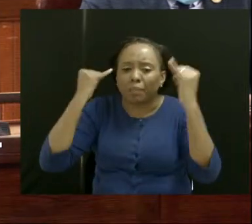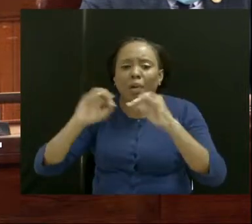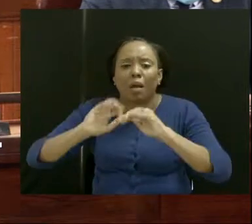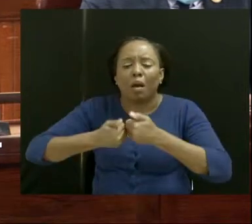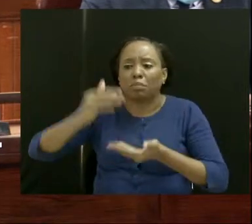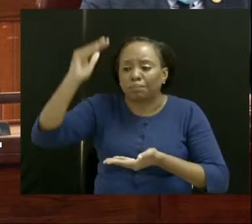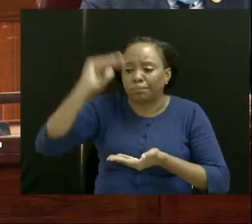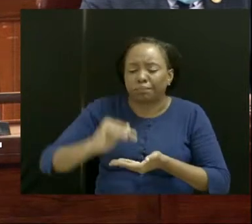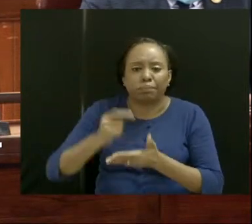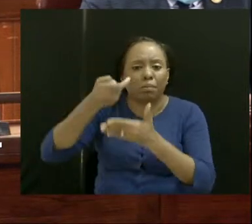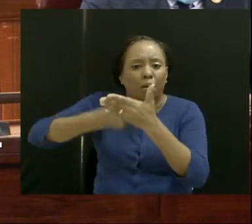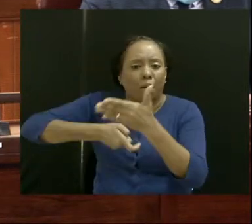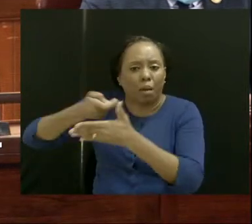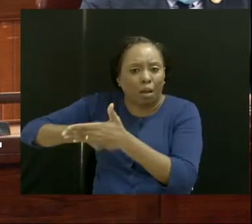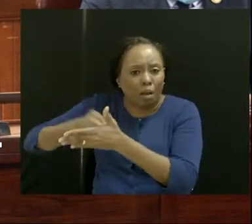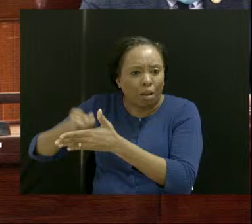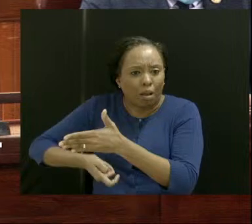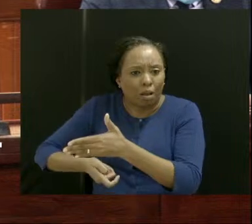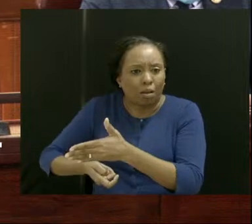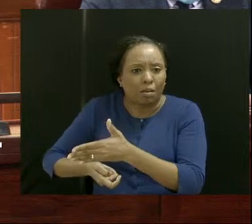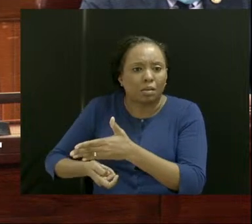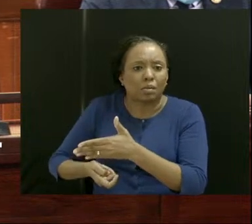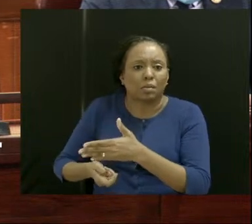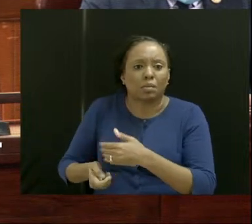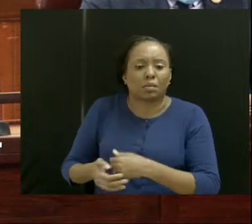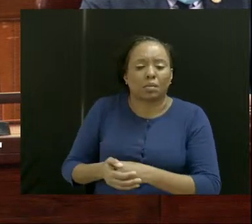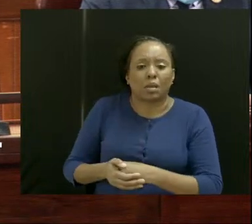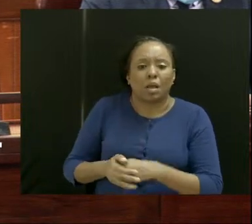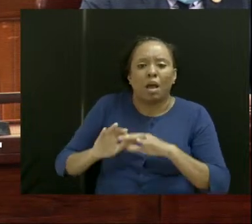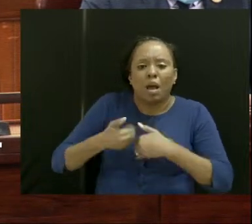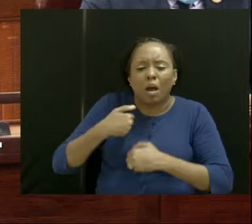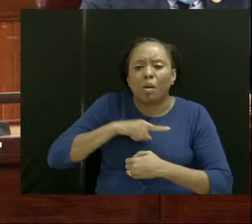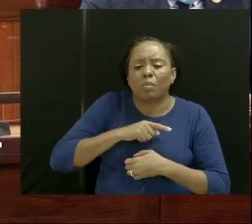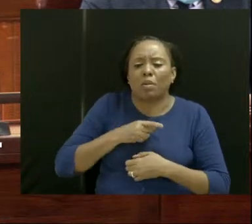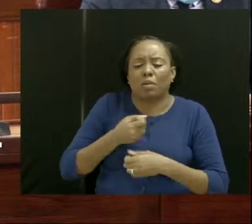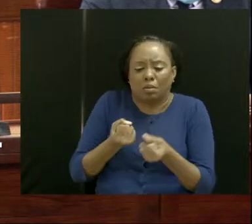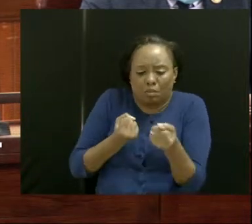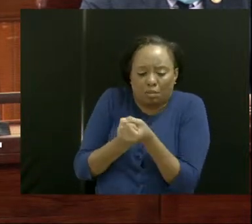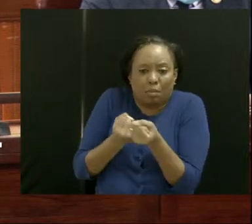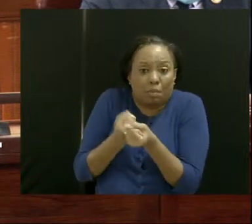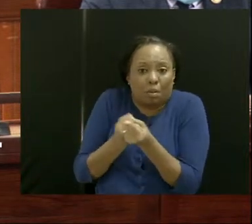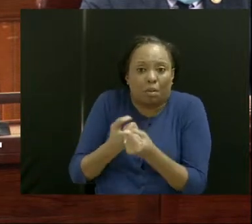Reducing the costs, feeding ourselves.